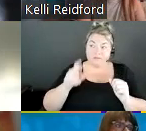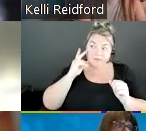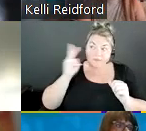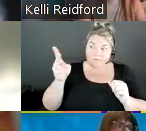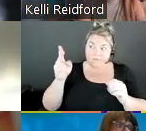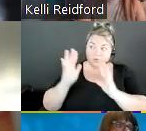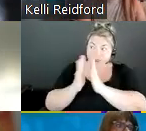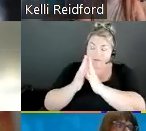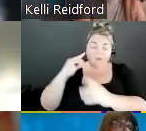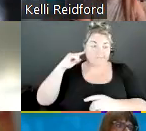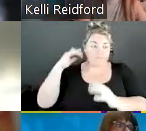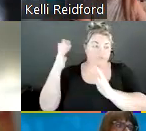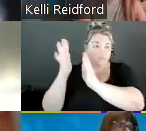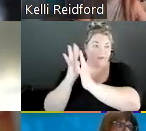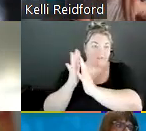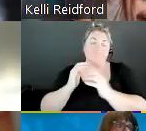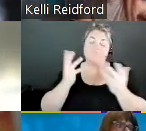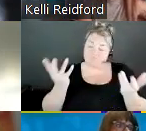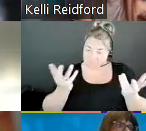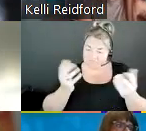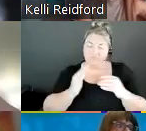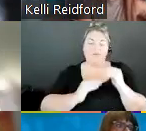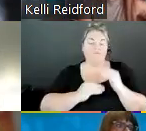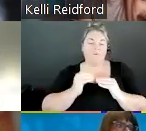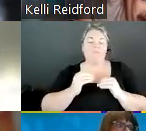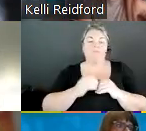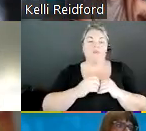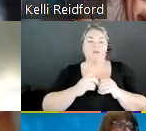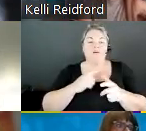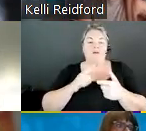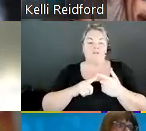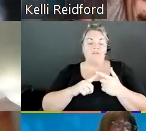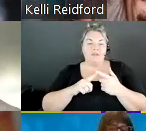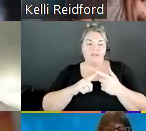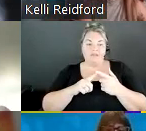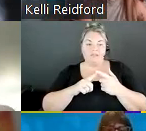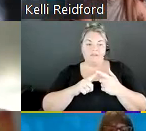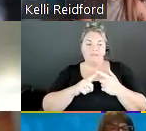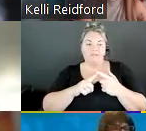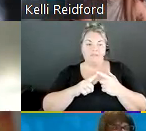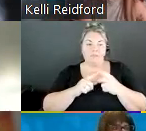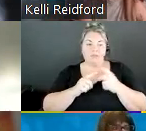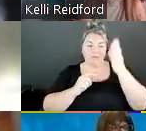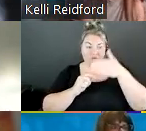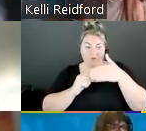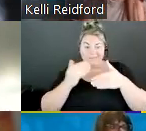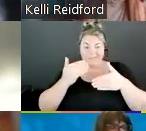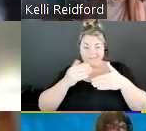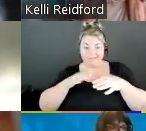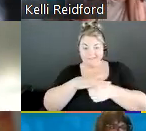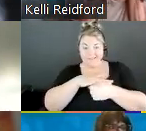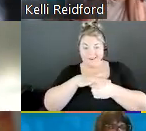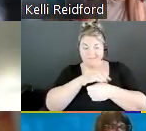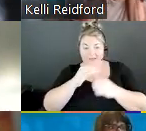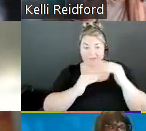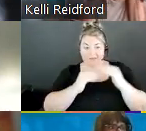noise. And then out the front side of that building above well